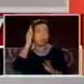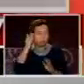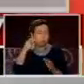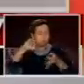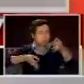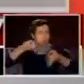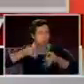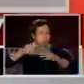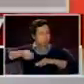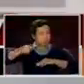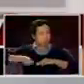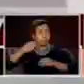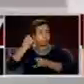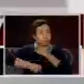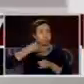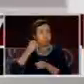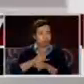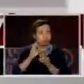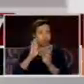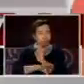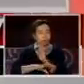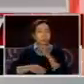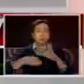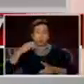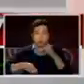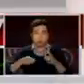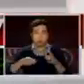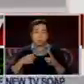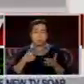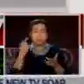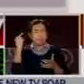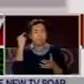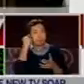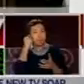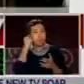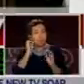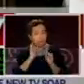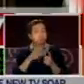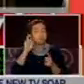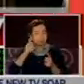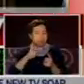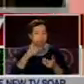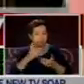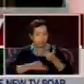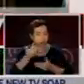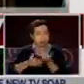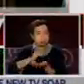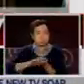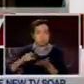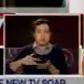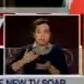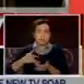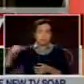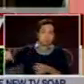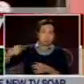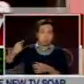Criminal Court, that you should presume to administer justice in this manner. I am insulted by the